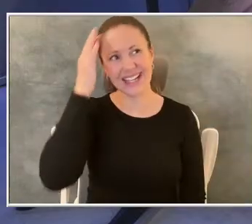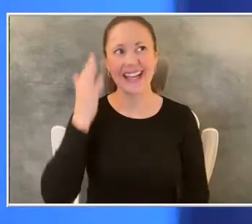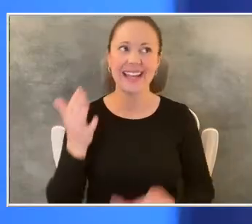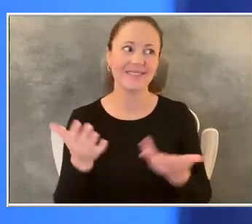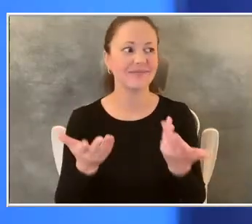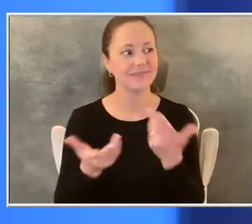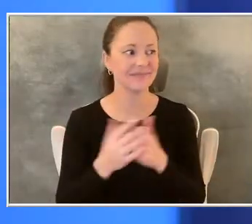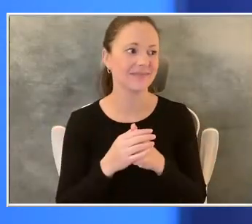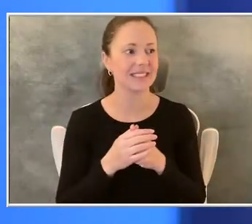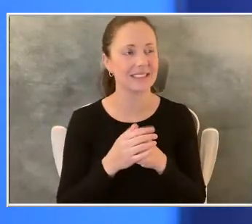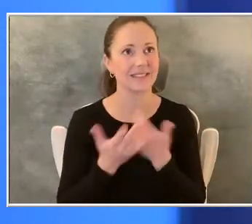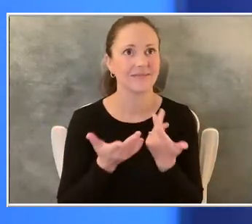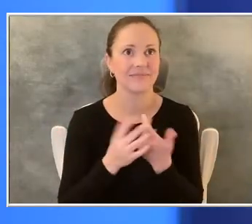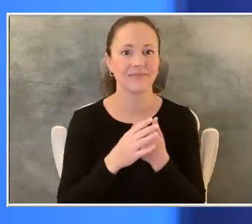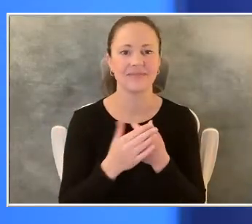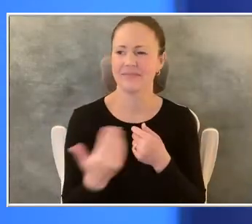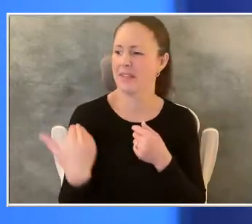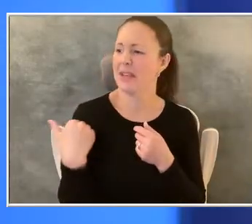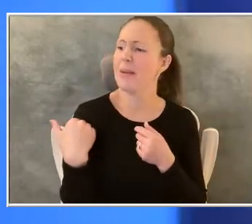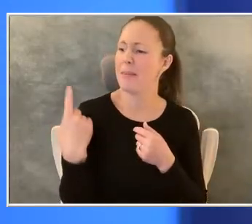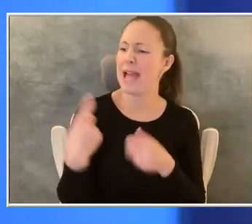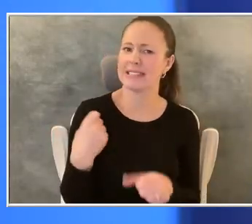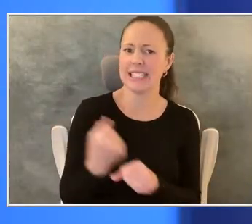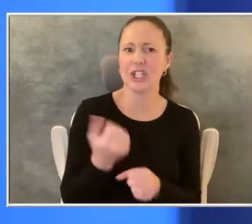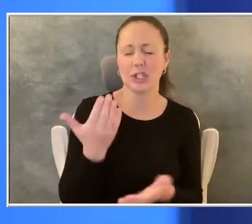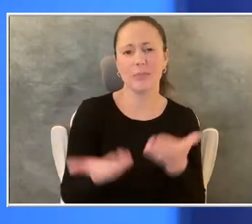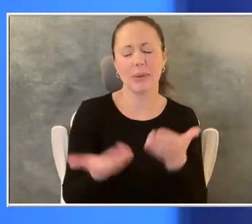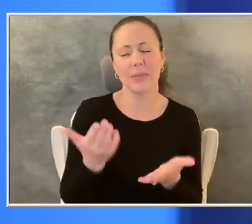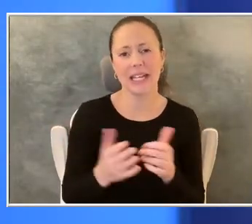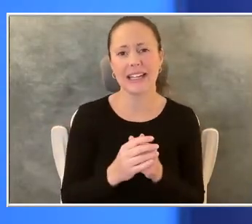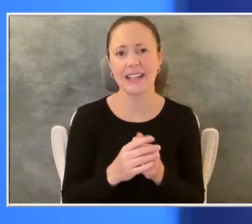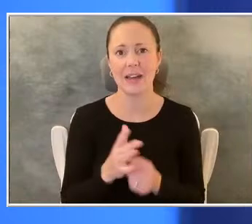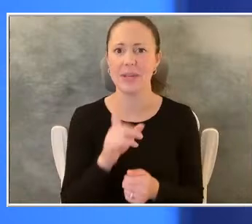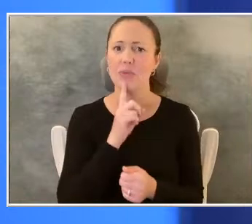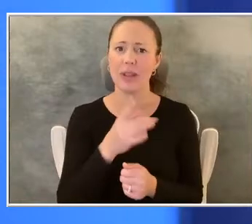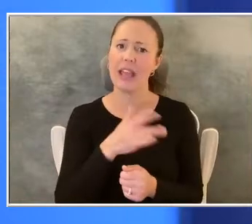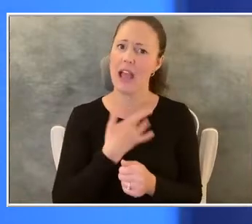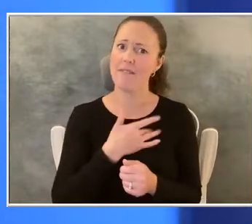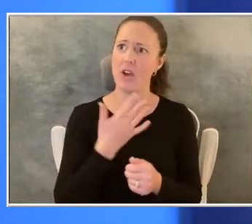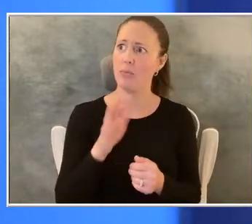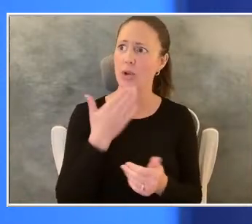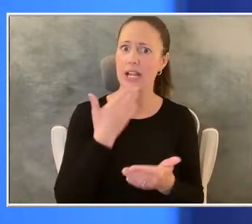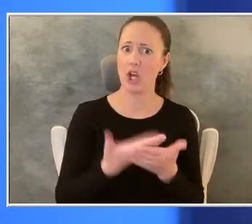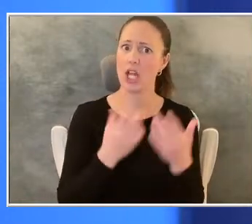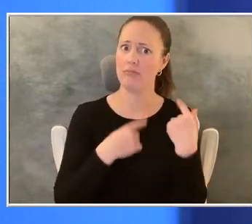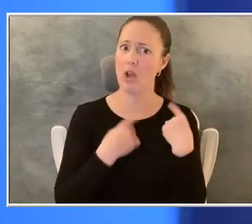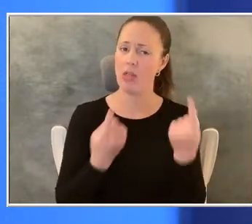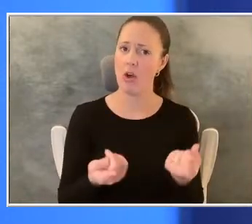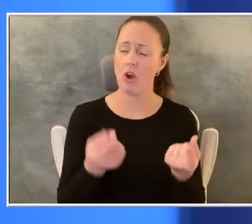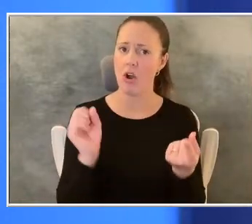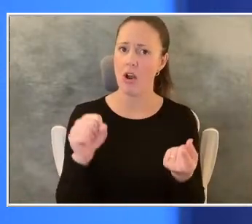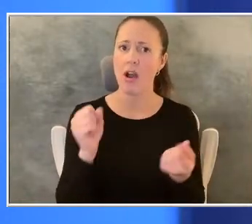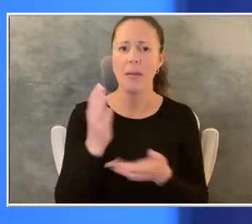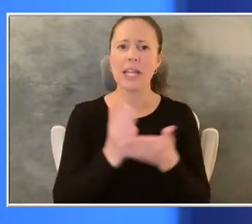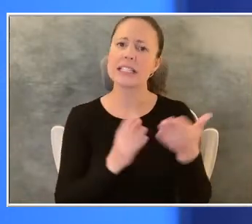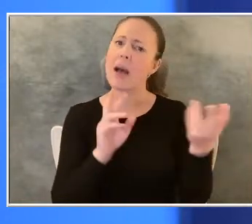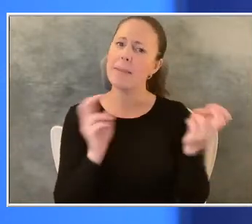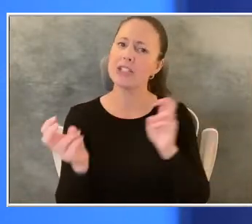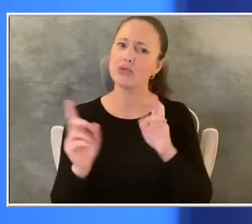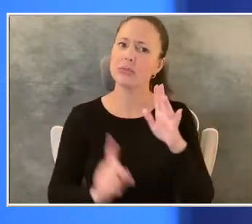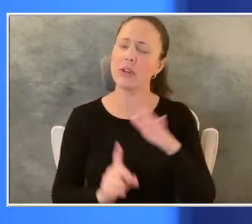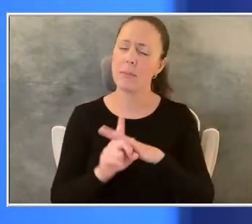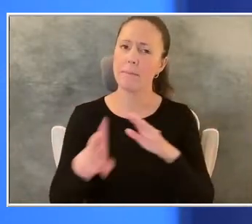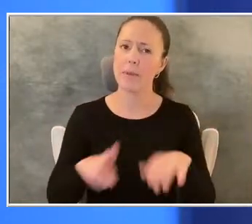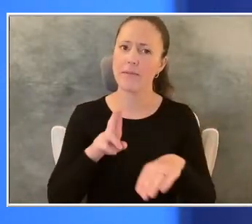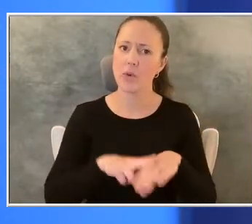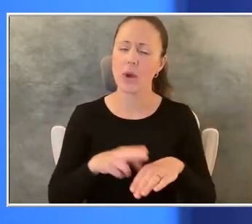probably this past year. You know, I mean, I felt really good all along, I think. I mean, I had some issues, you know. I had pneumonia